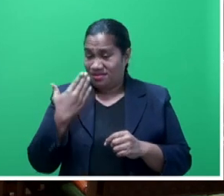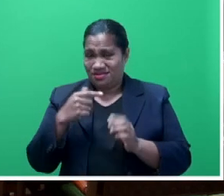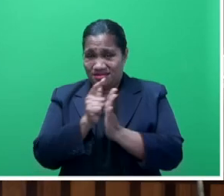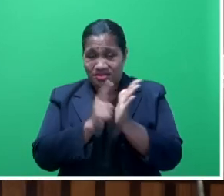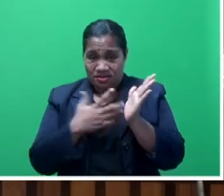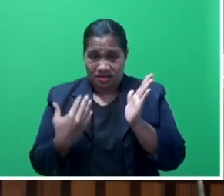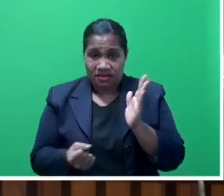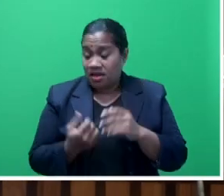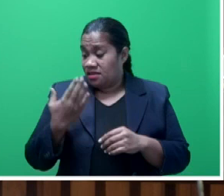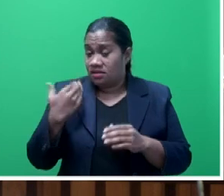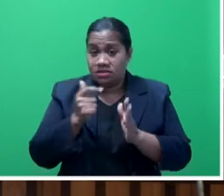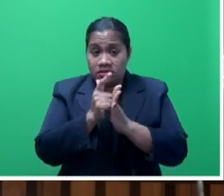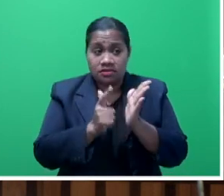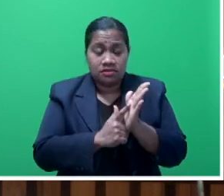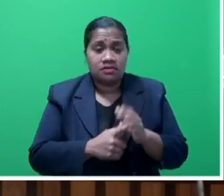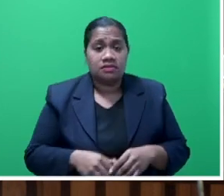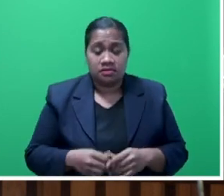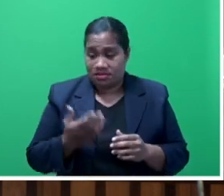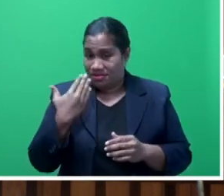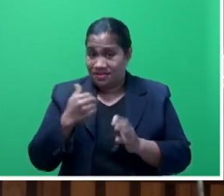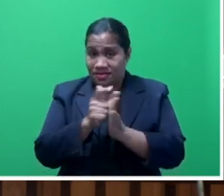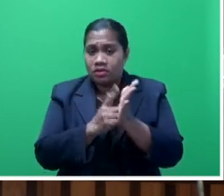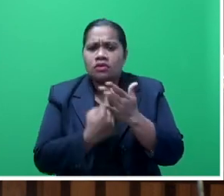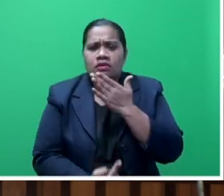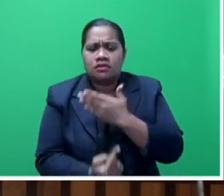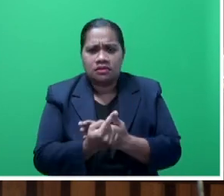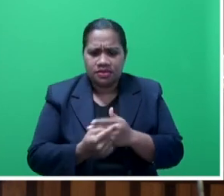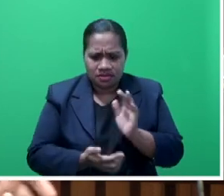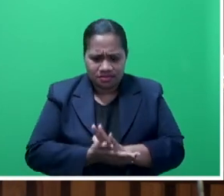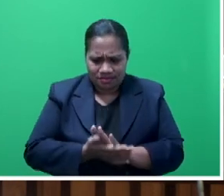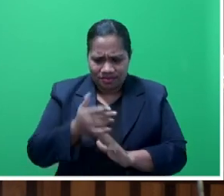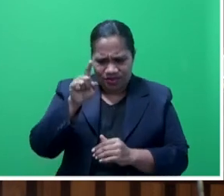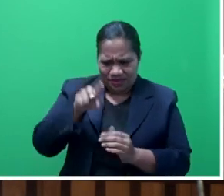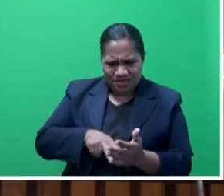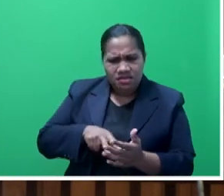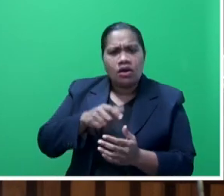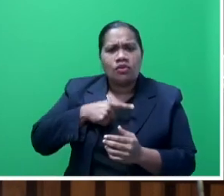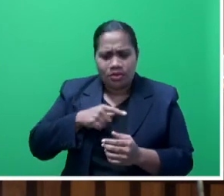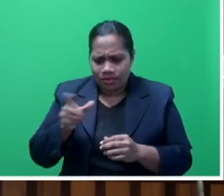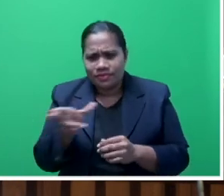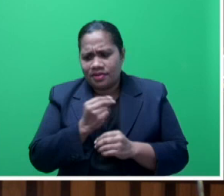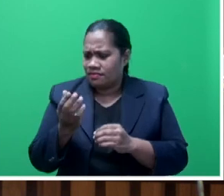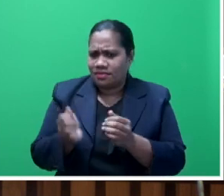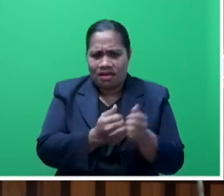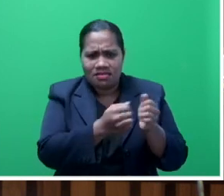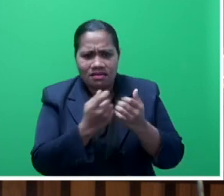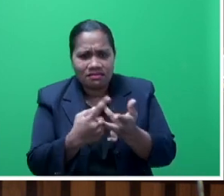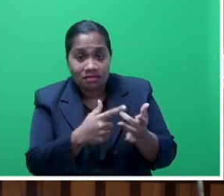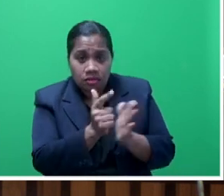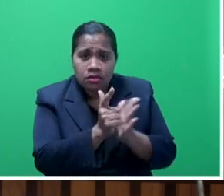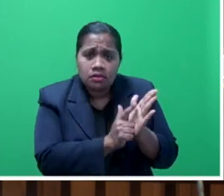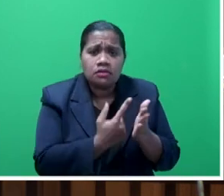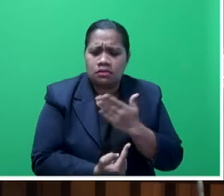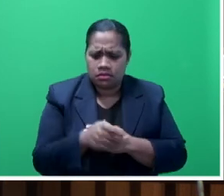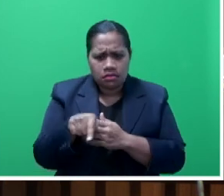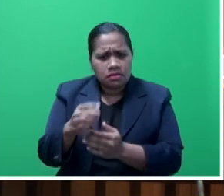is highly bureaucratic. It is quite cumbersome. As we've done with many other laws, Mr. Speaker, sir, for example, this